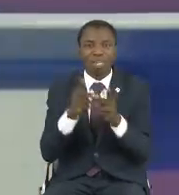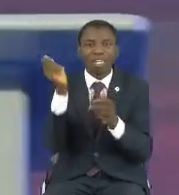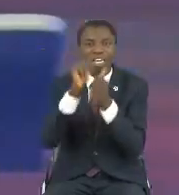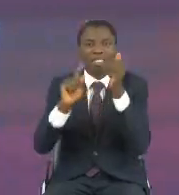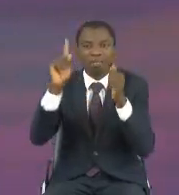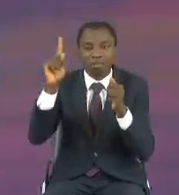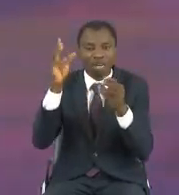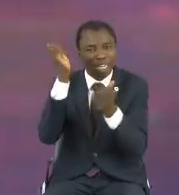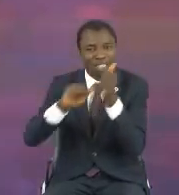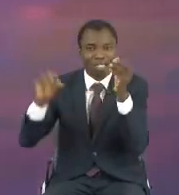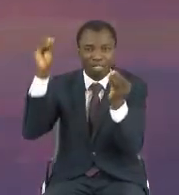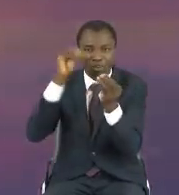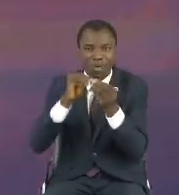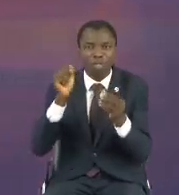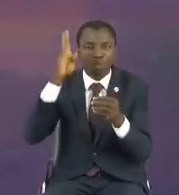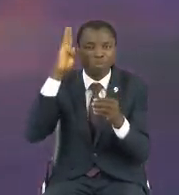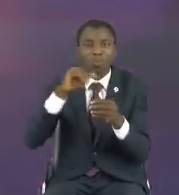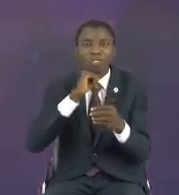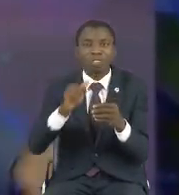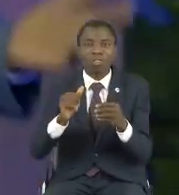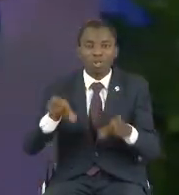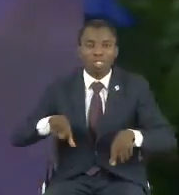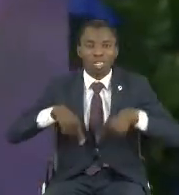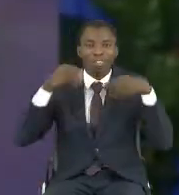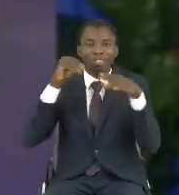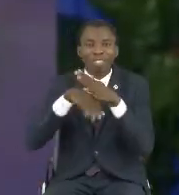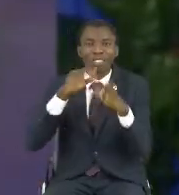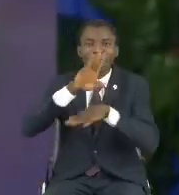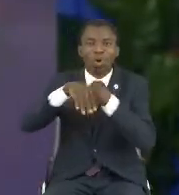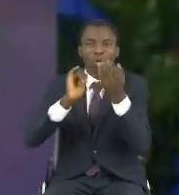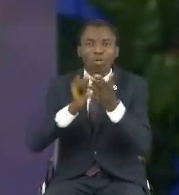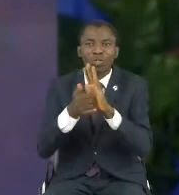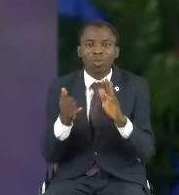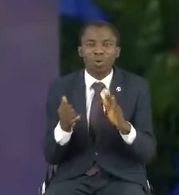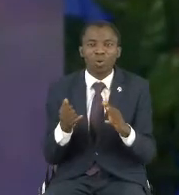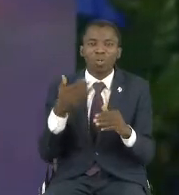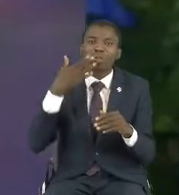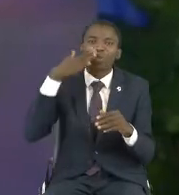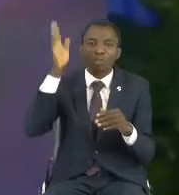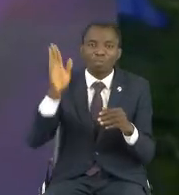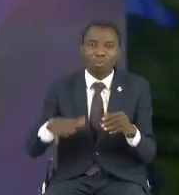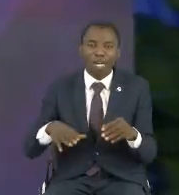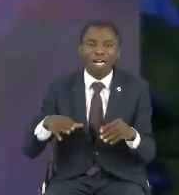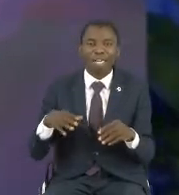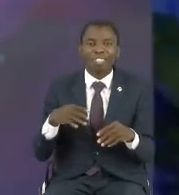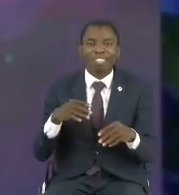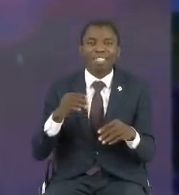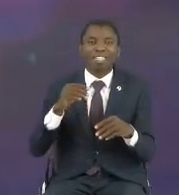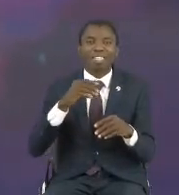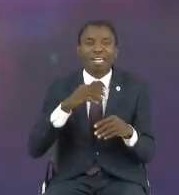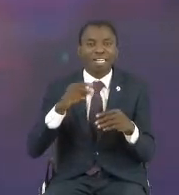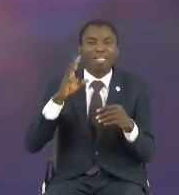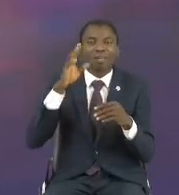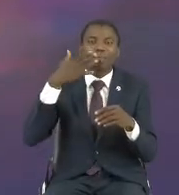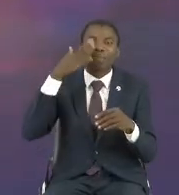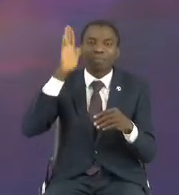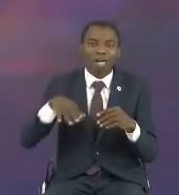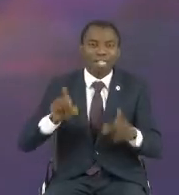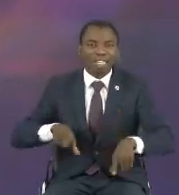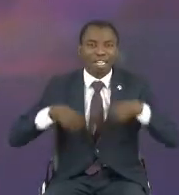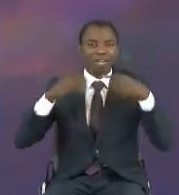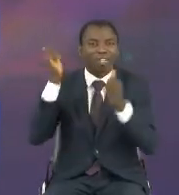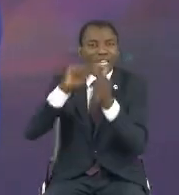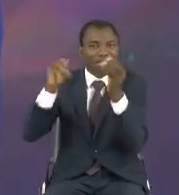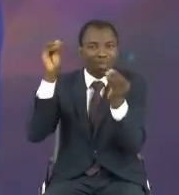not live in all those degrading habitual lifestyle anymore. You will say,